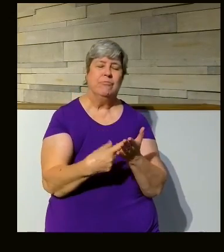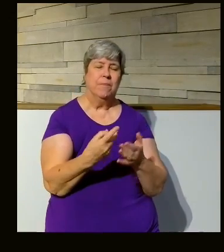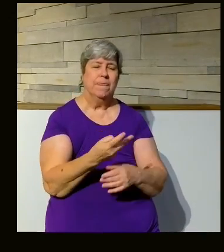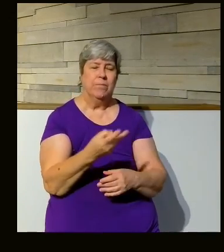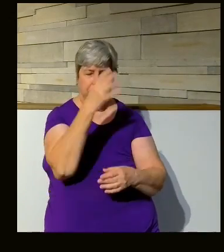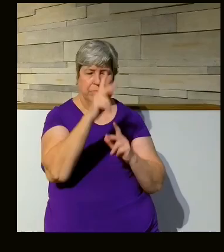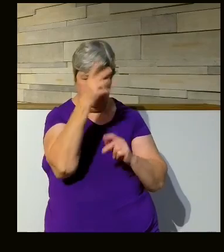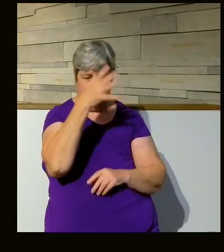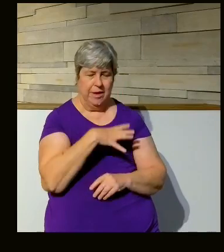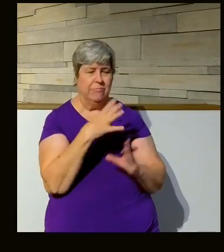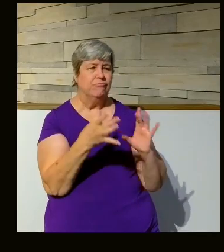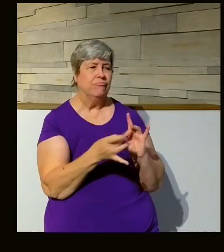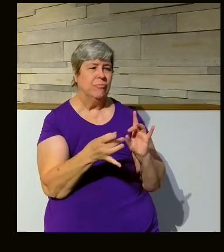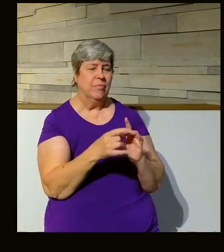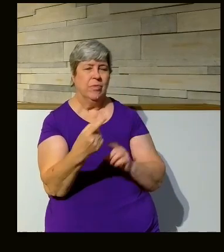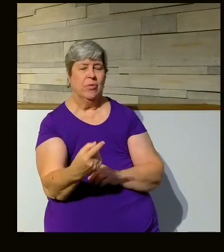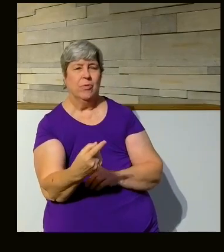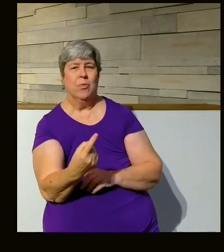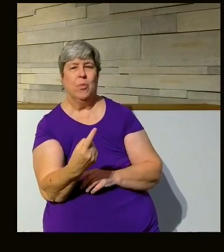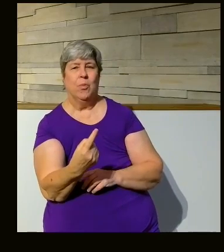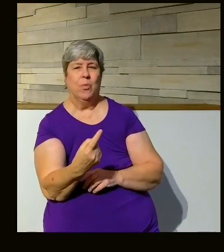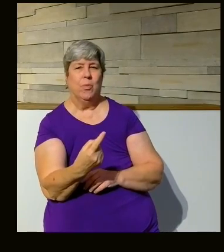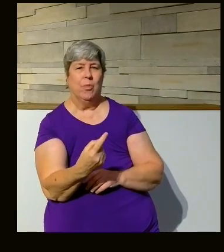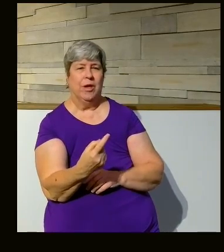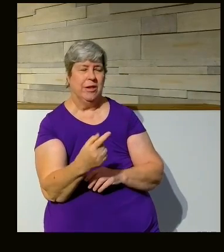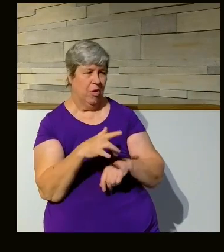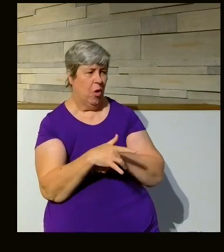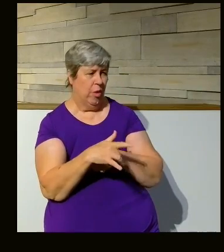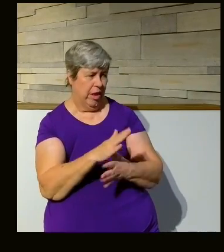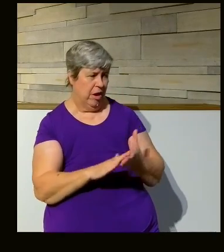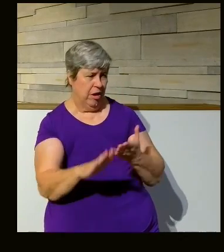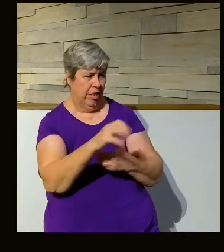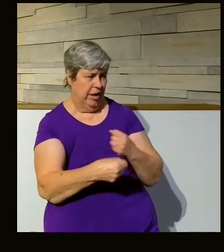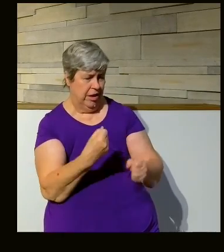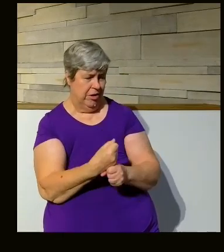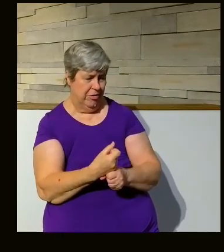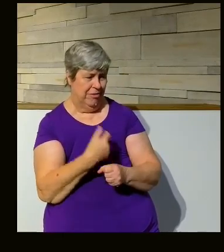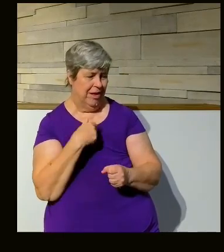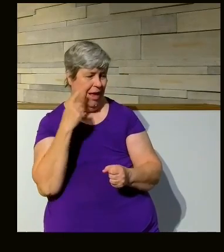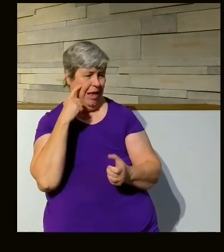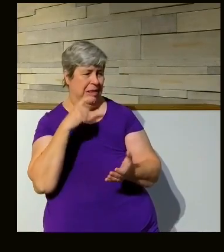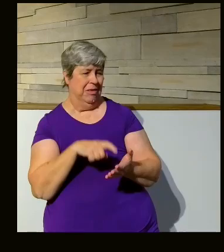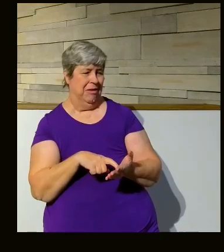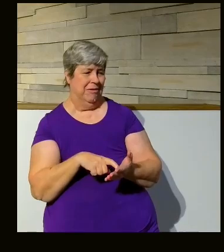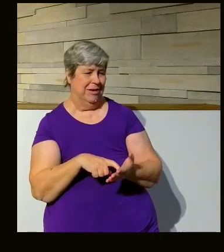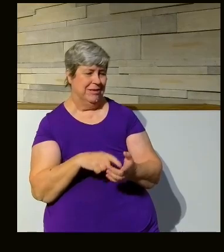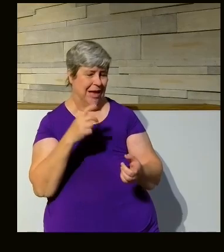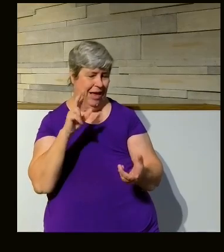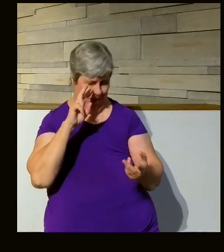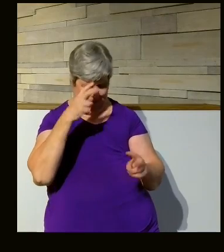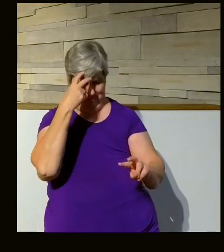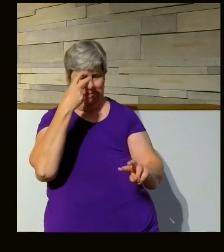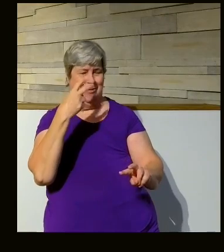couple of guys. One of them's early in college, and I caught the conversation wrong, but I ran with